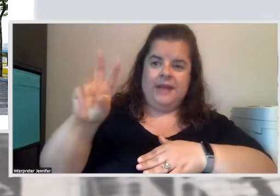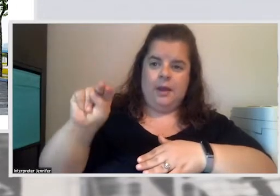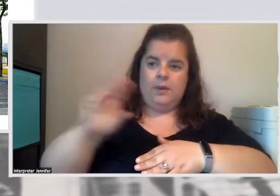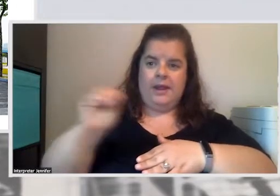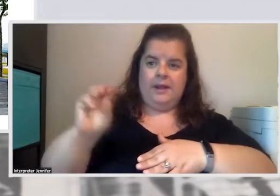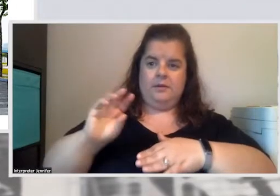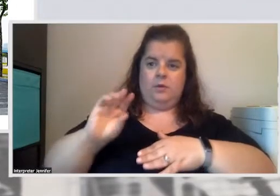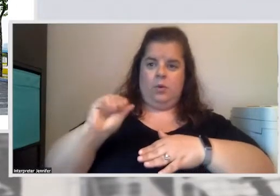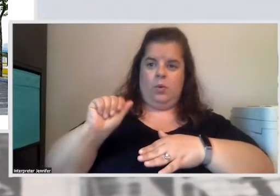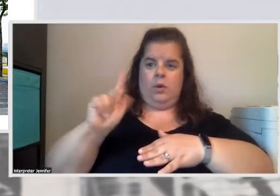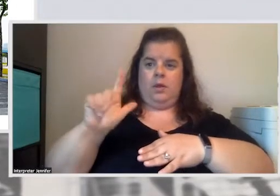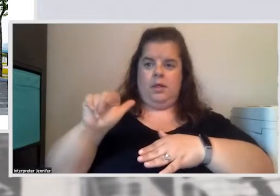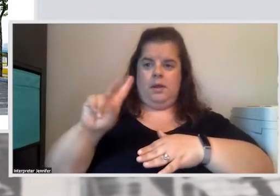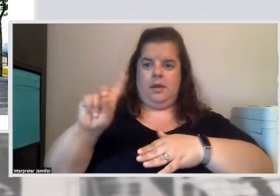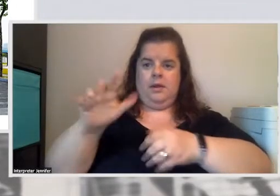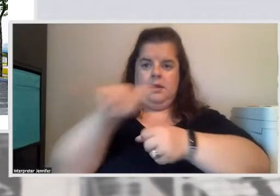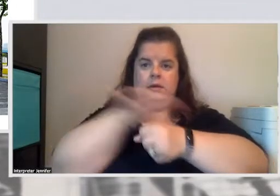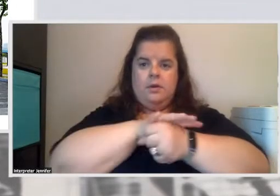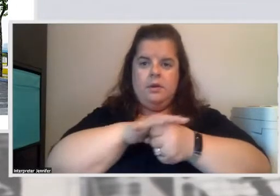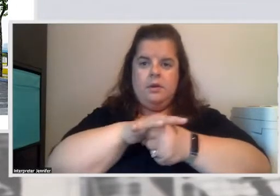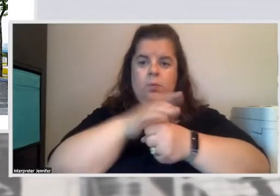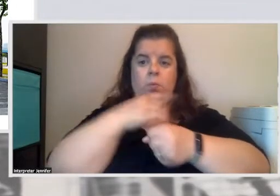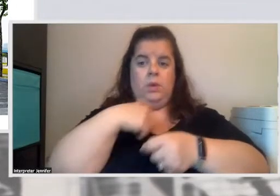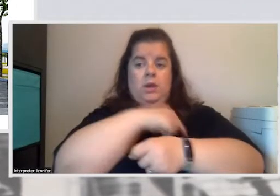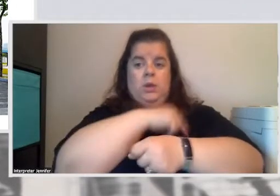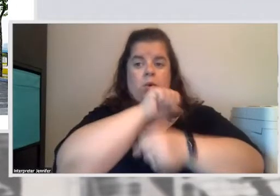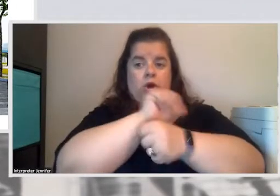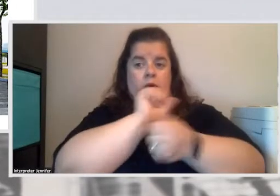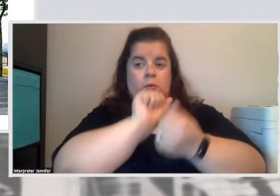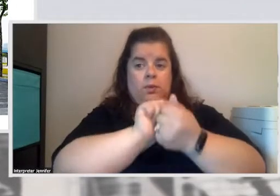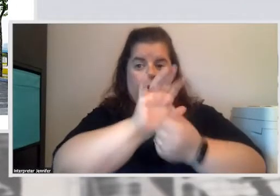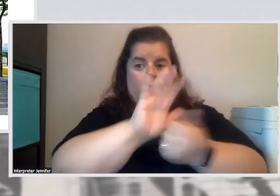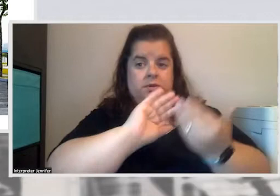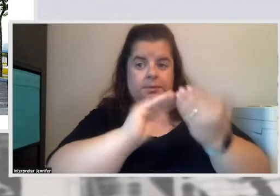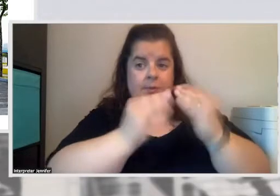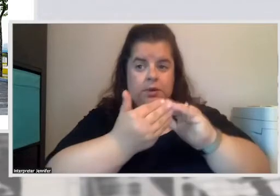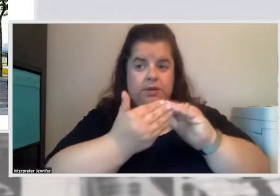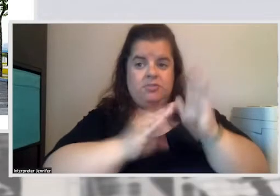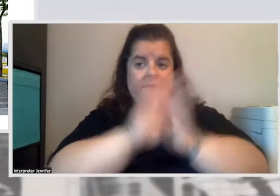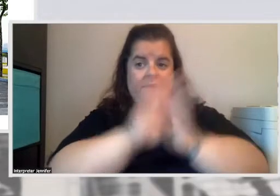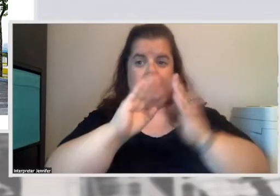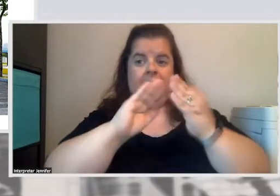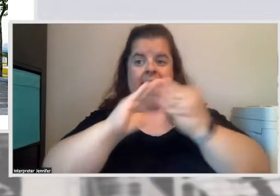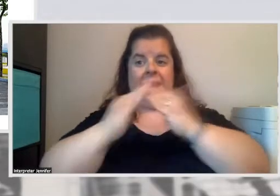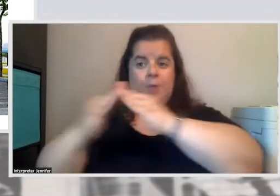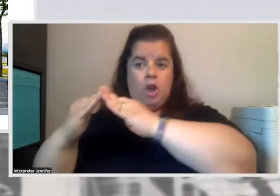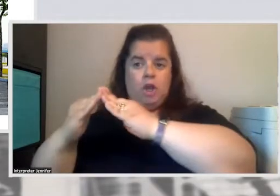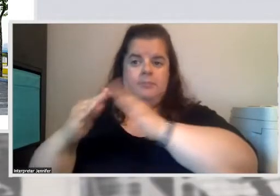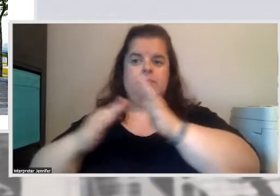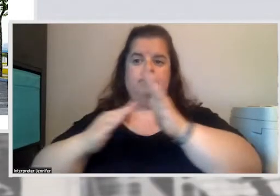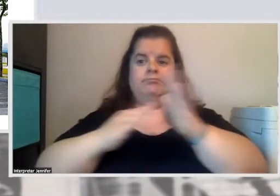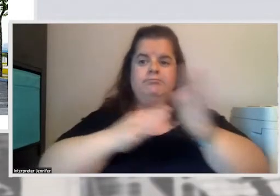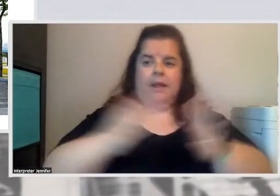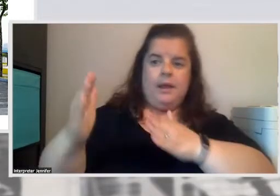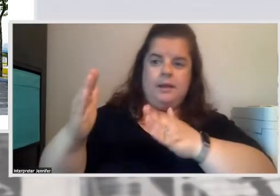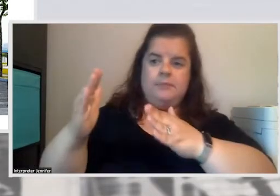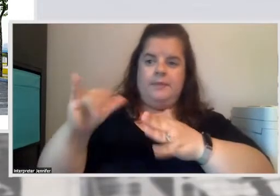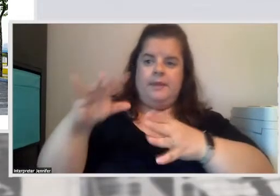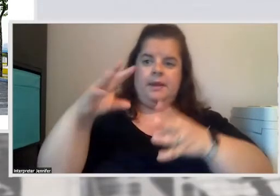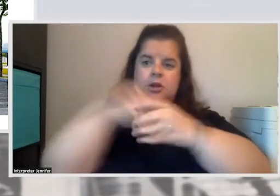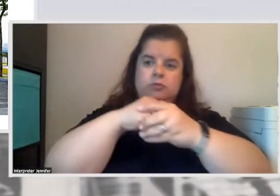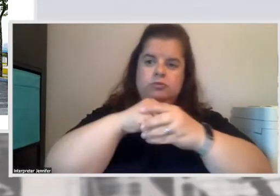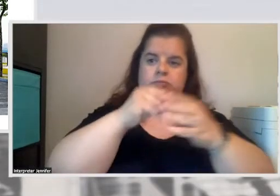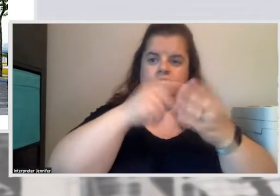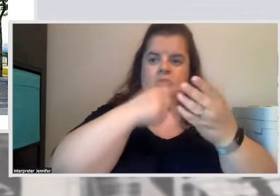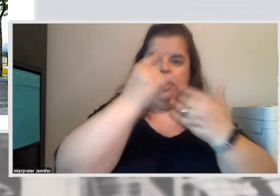case, we did work with those communities to develop the neighborhood plan. And that plan includes projects, programs,